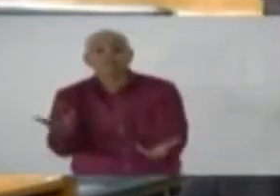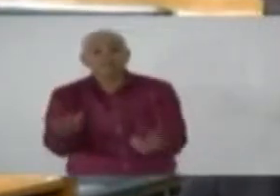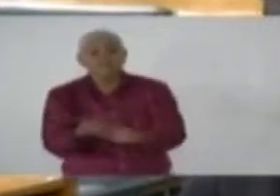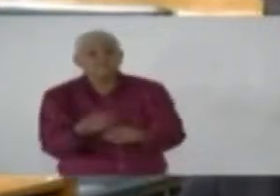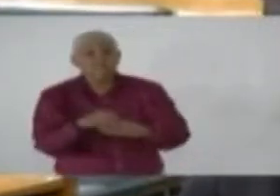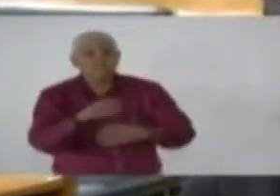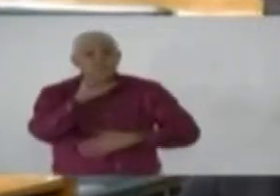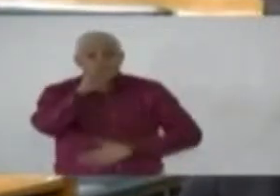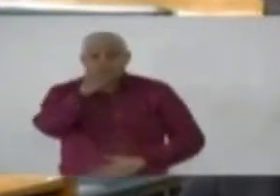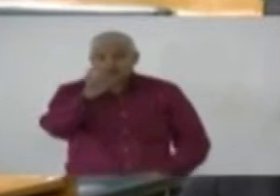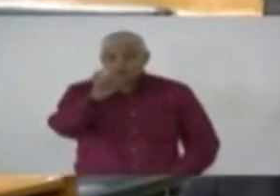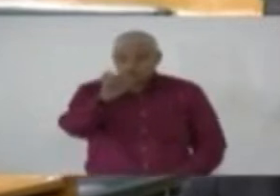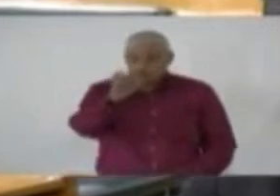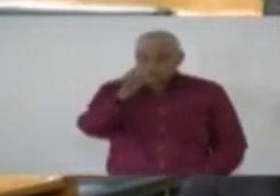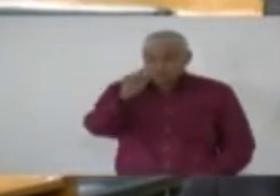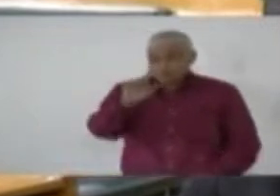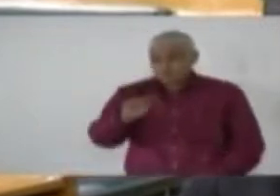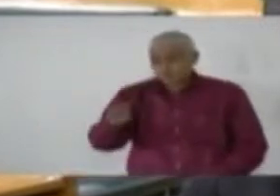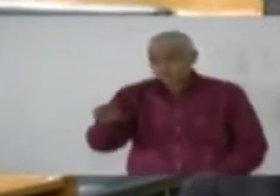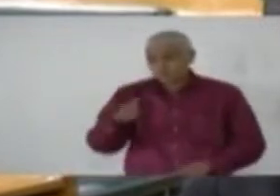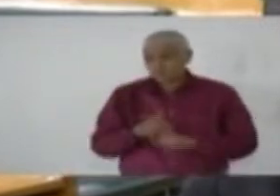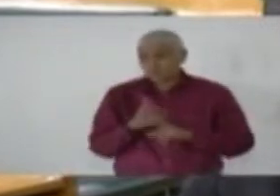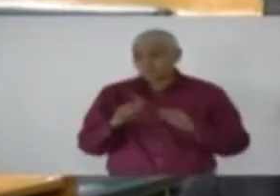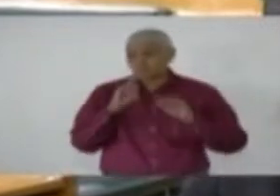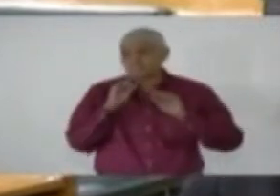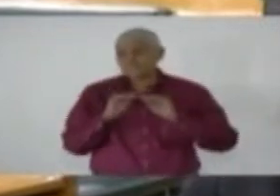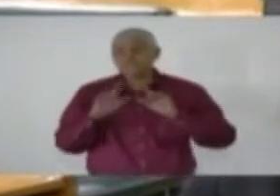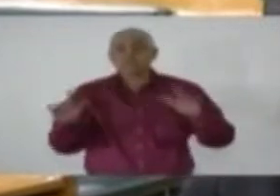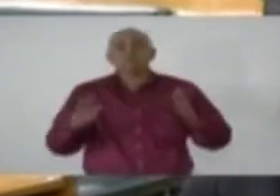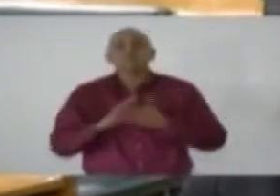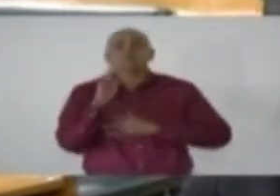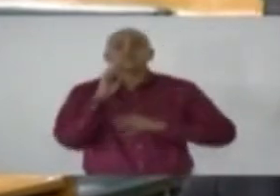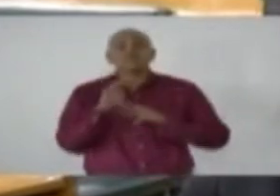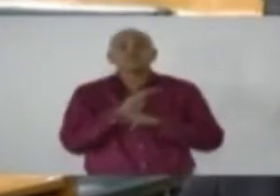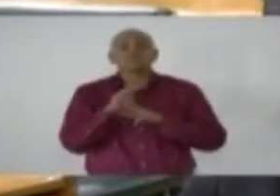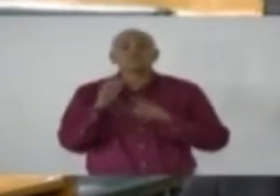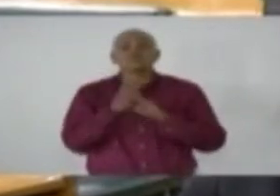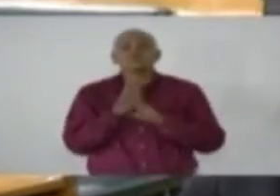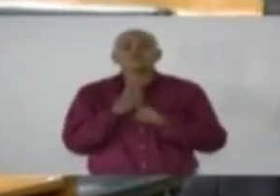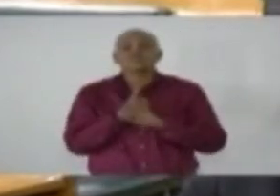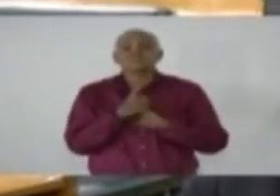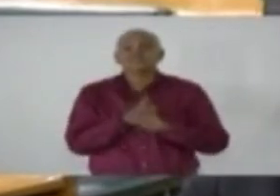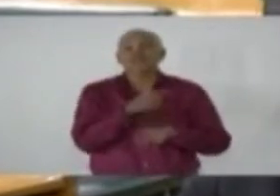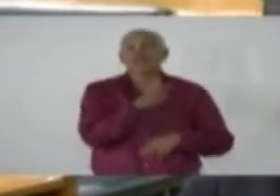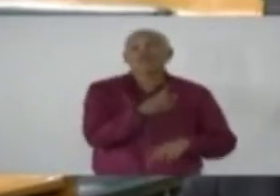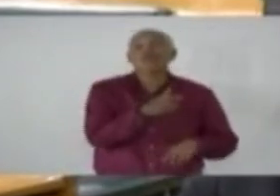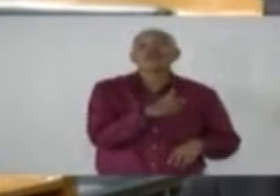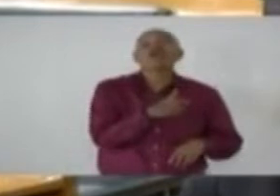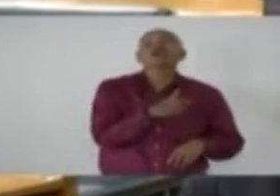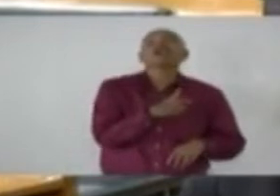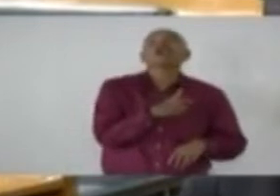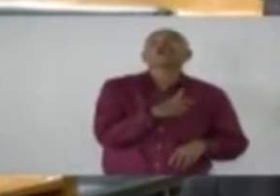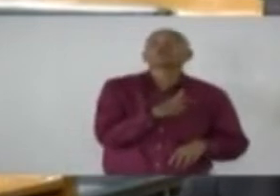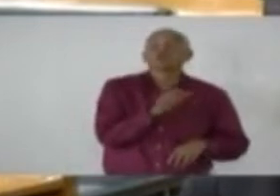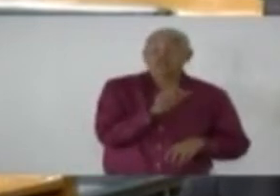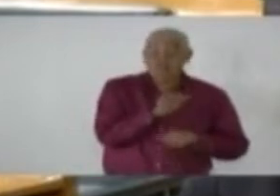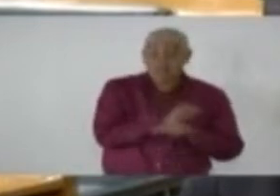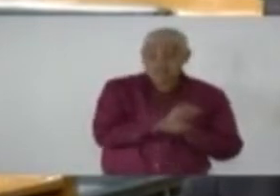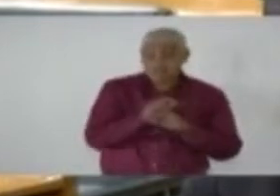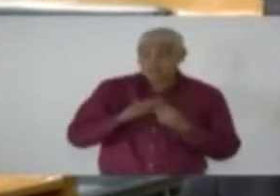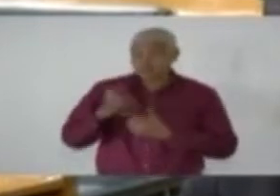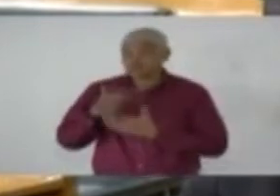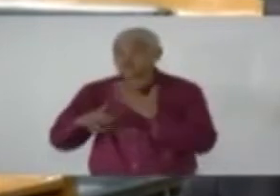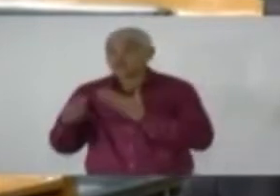in 21-22, which was distributed by the Ministry of Labour and Social Services in grants of $10,000